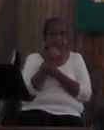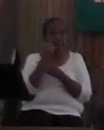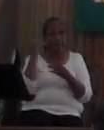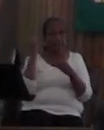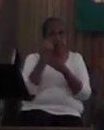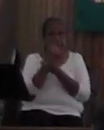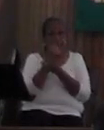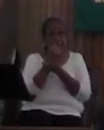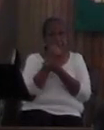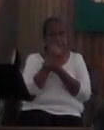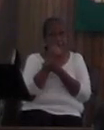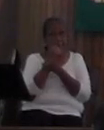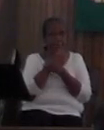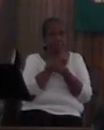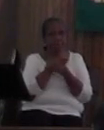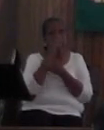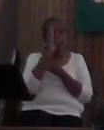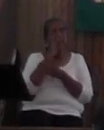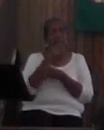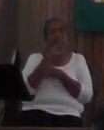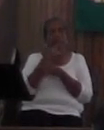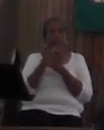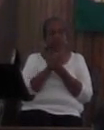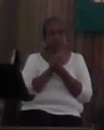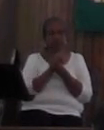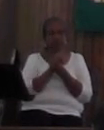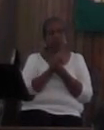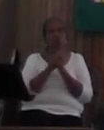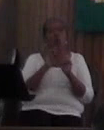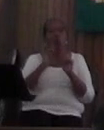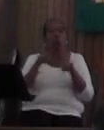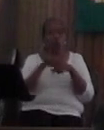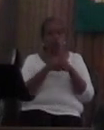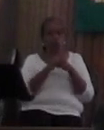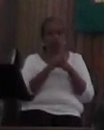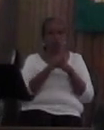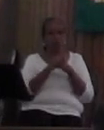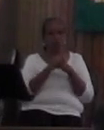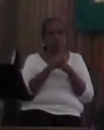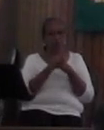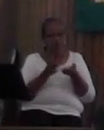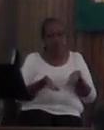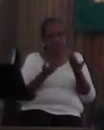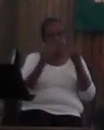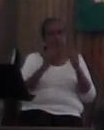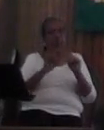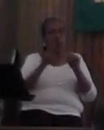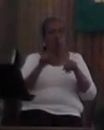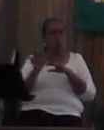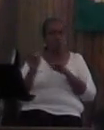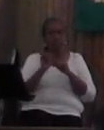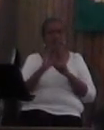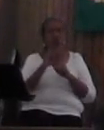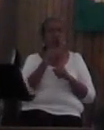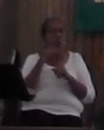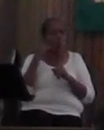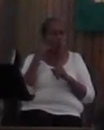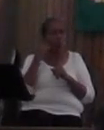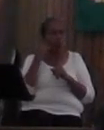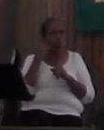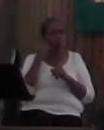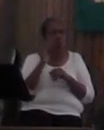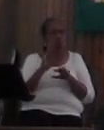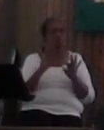By faith, Abraham, God told Abraham to go, to get up and leave his homeland of Ur,